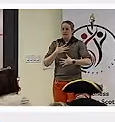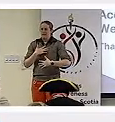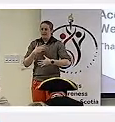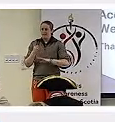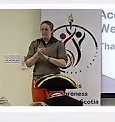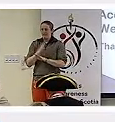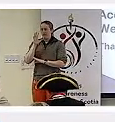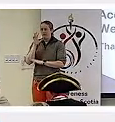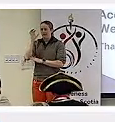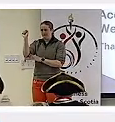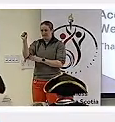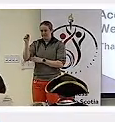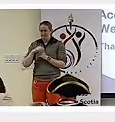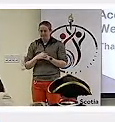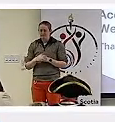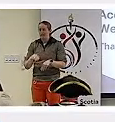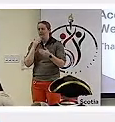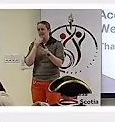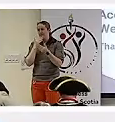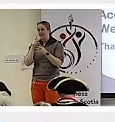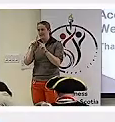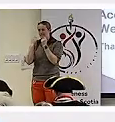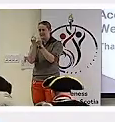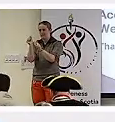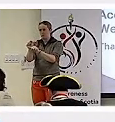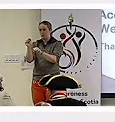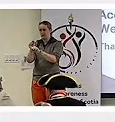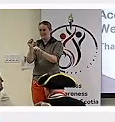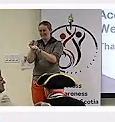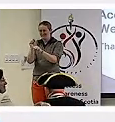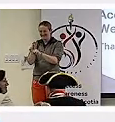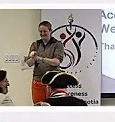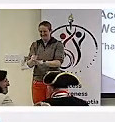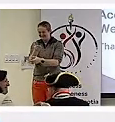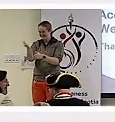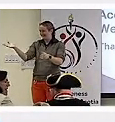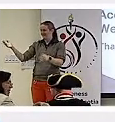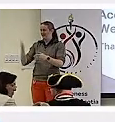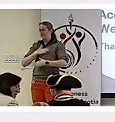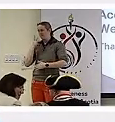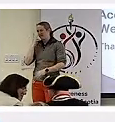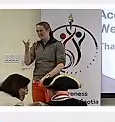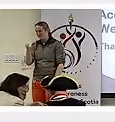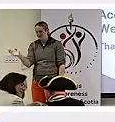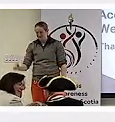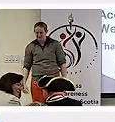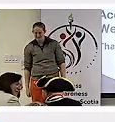day. Thank you, teamwork. So happy to see you guys here as well.